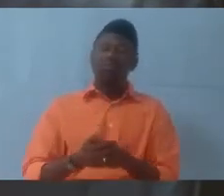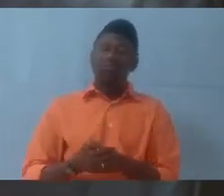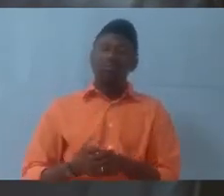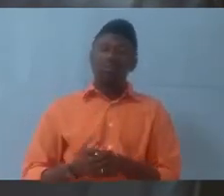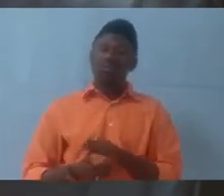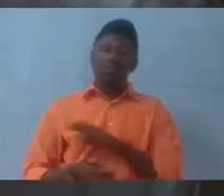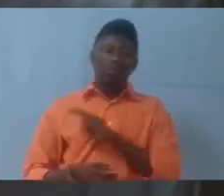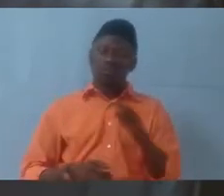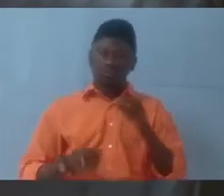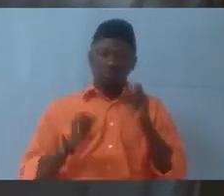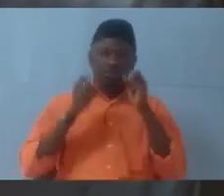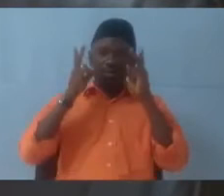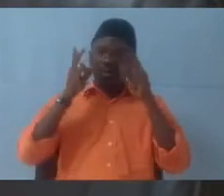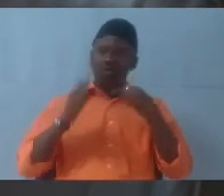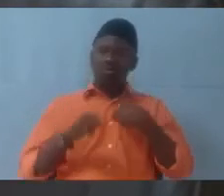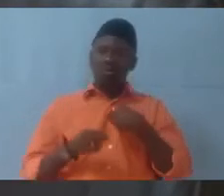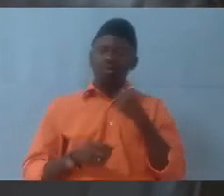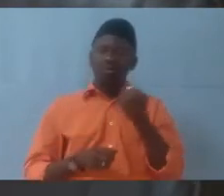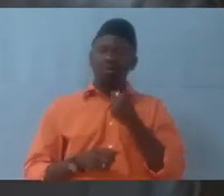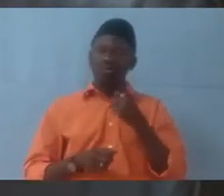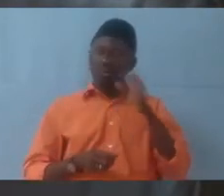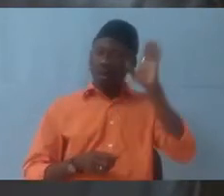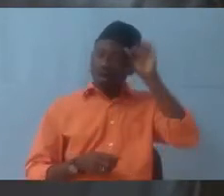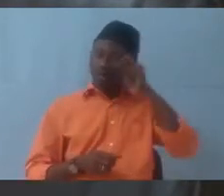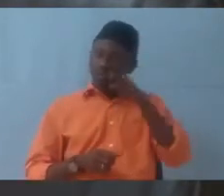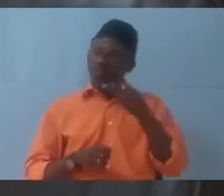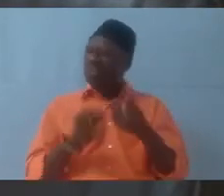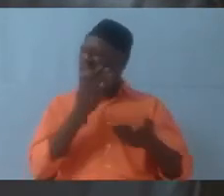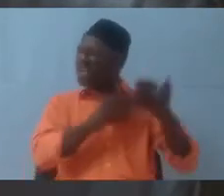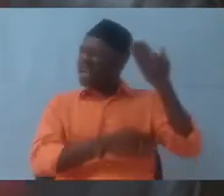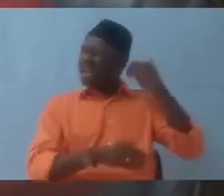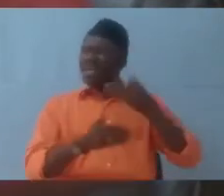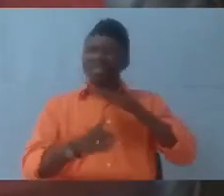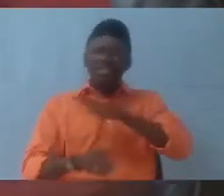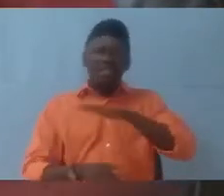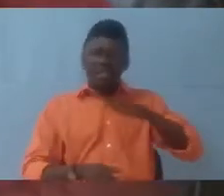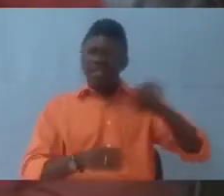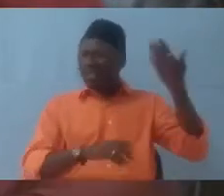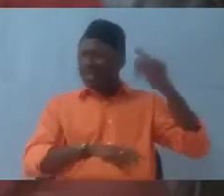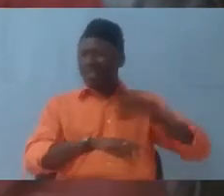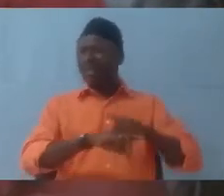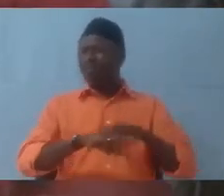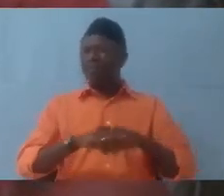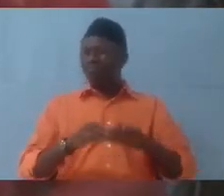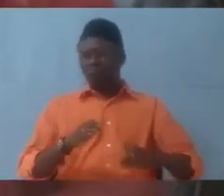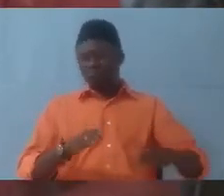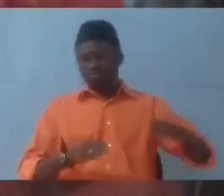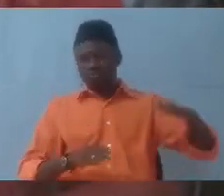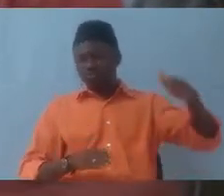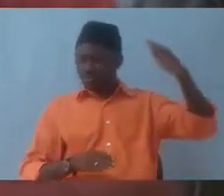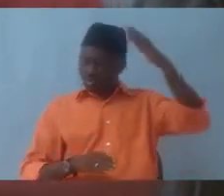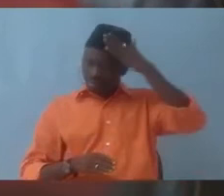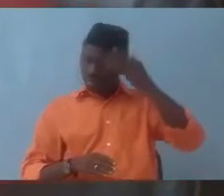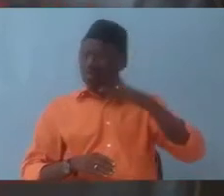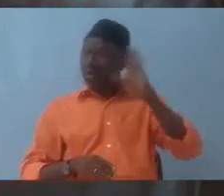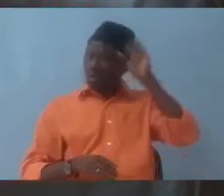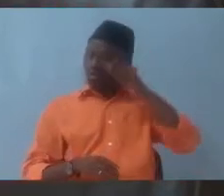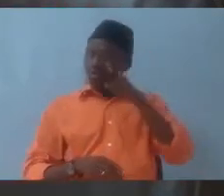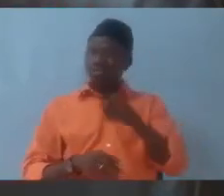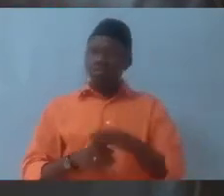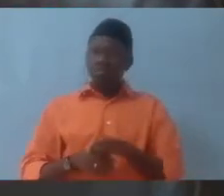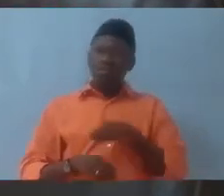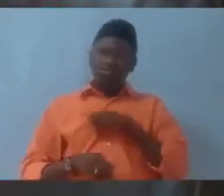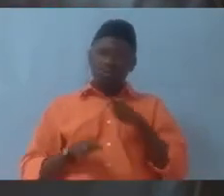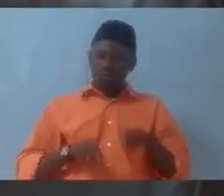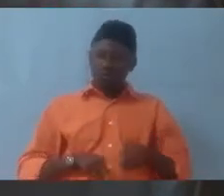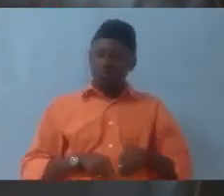not a surprise to me because I've known you since childhood. Té lolu nak bettul ma dé ndax man xamna la depuis ba nga nekké guné. We grew up